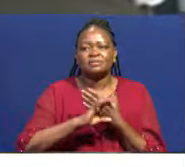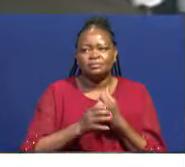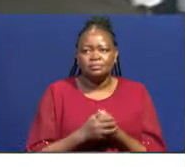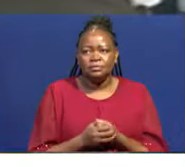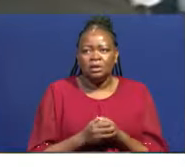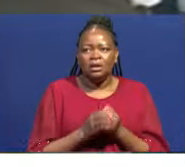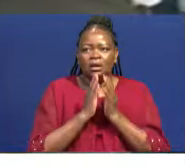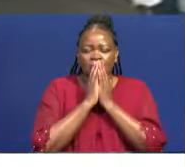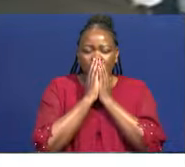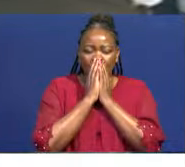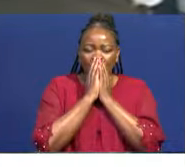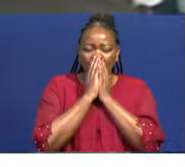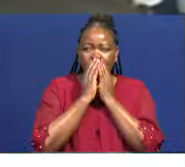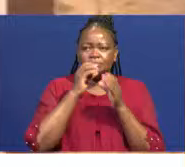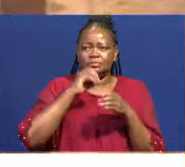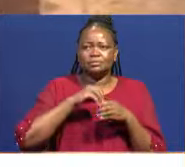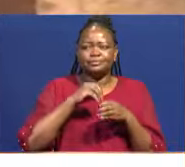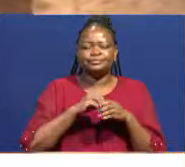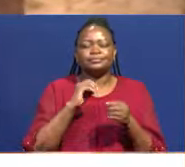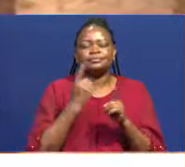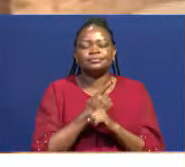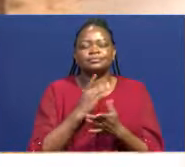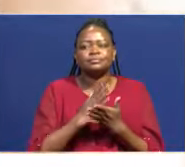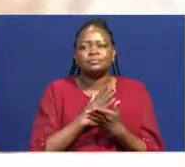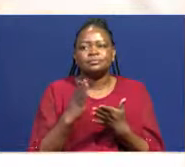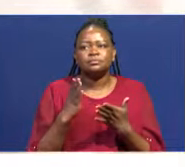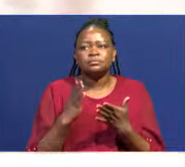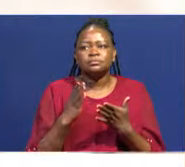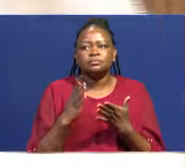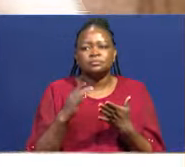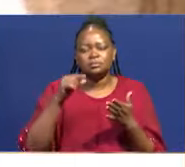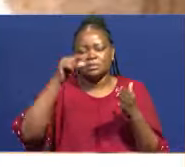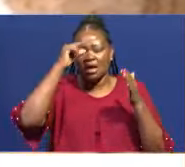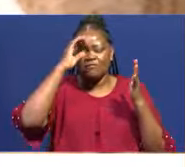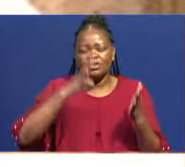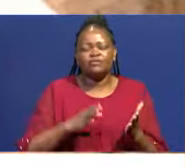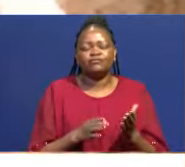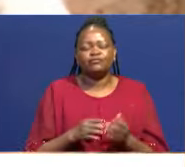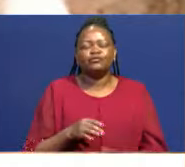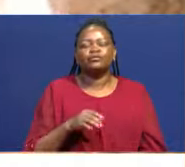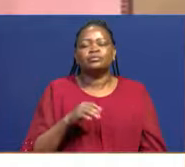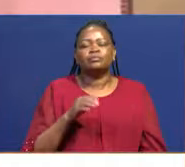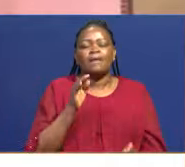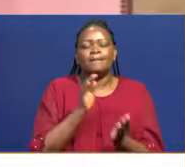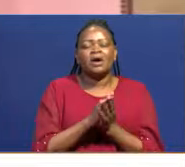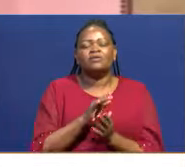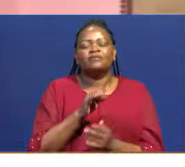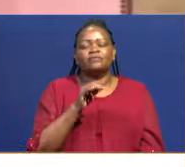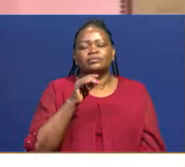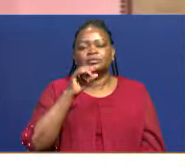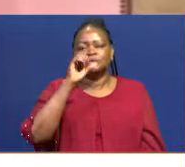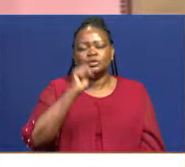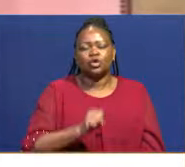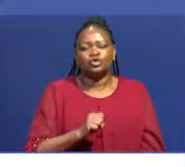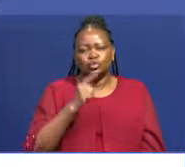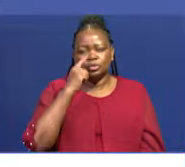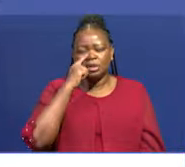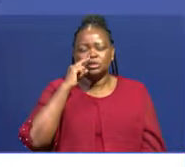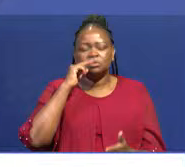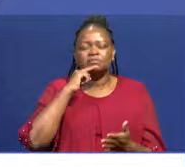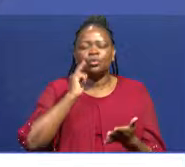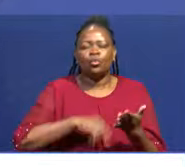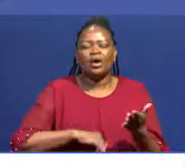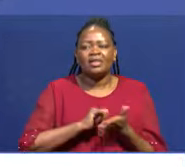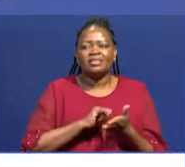hii kuwekeza katika sekta mbalimbali. Gavana wa Benki ya Sudan Kusini, Daktari Alik Garang, amesema nchi